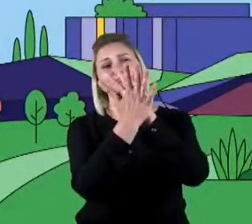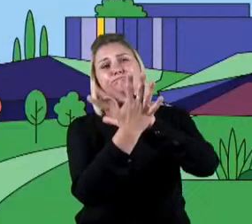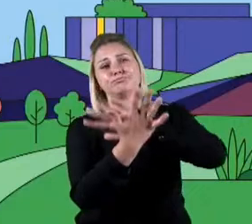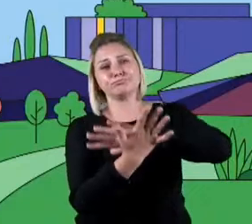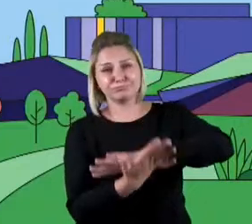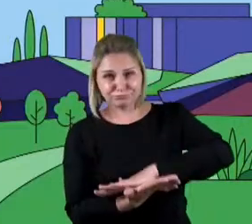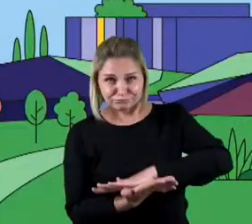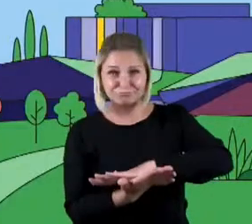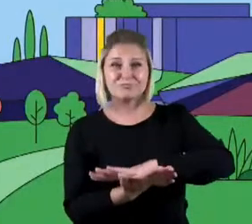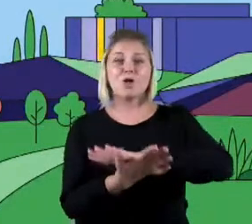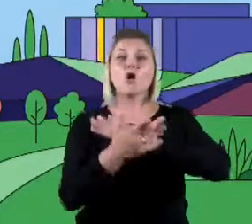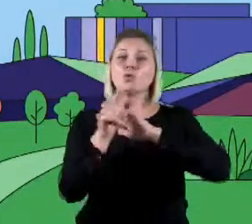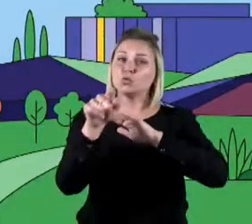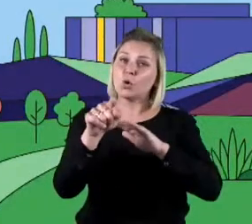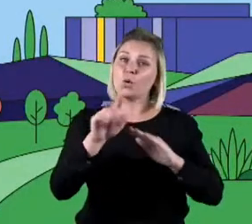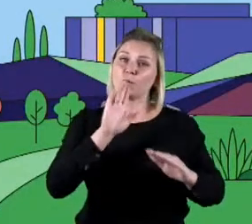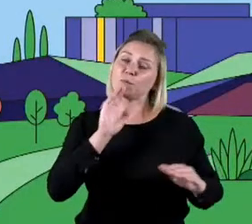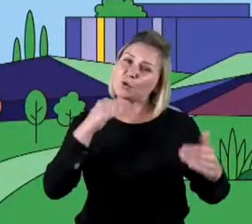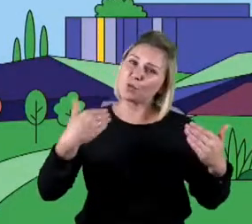city